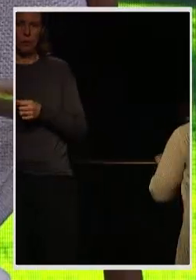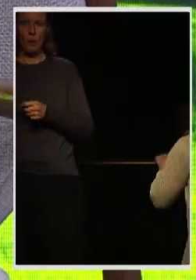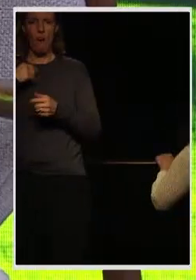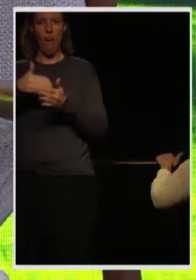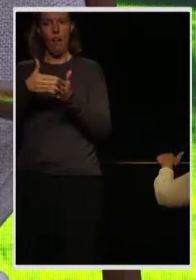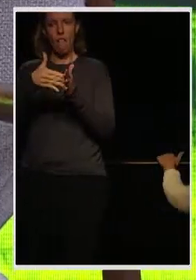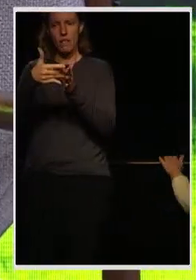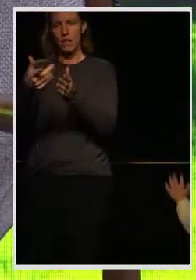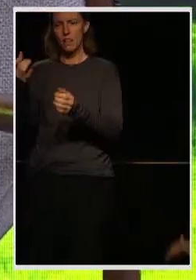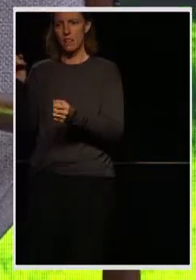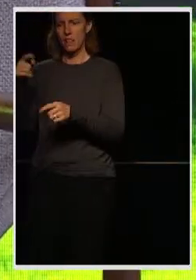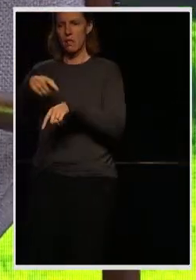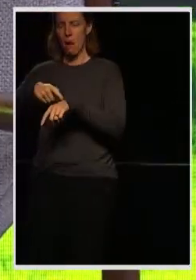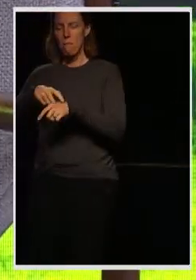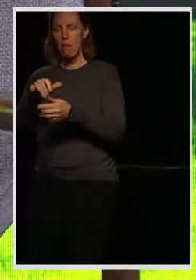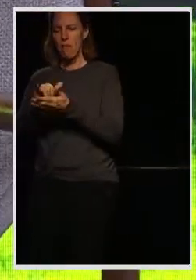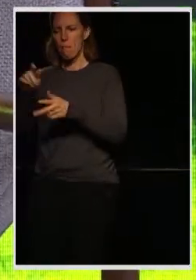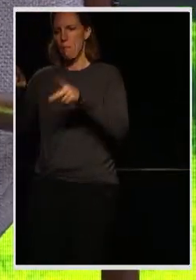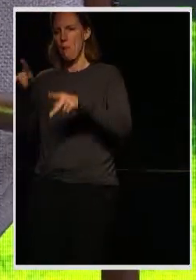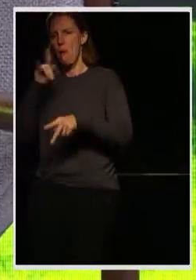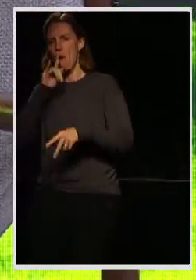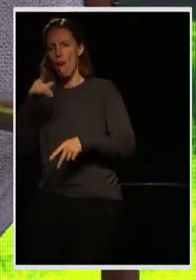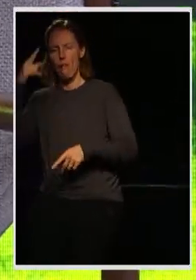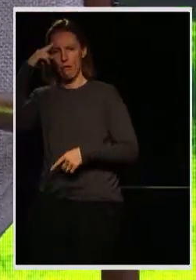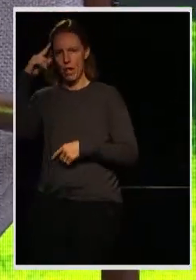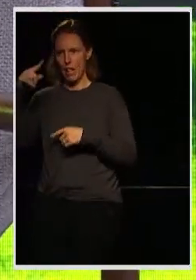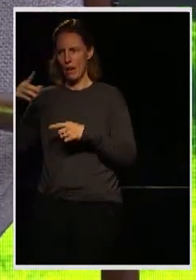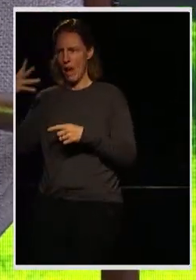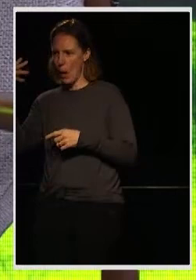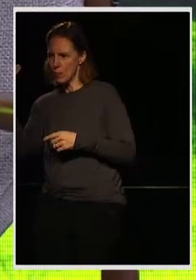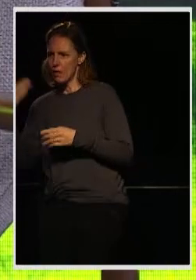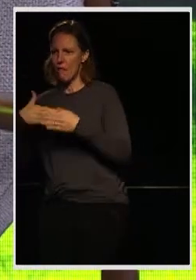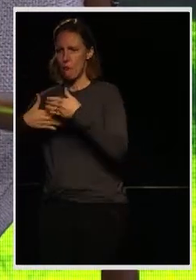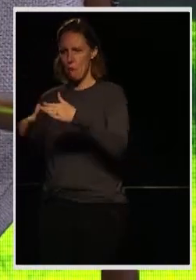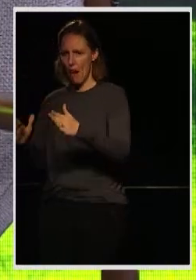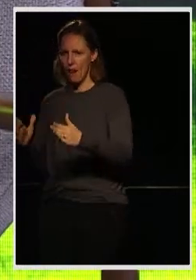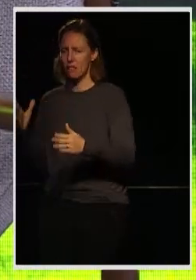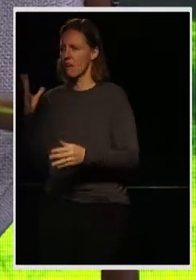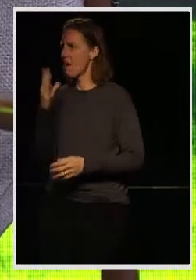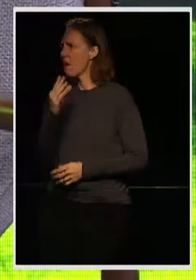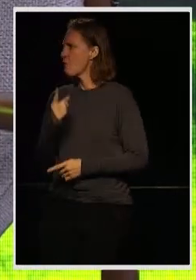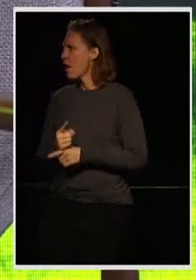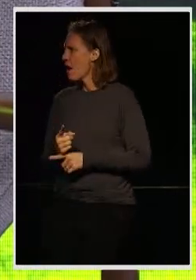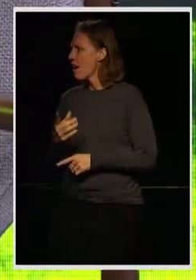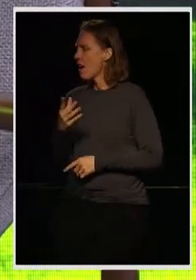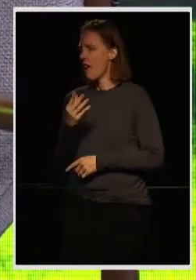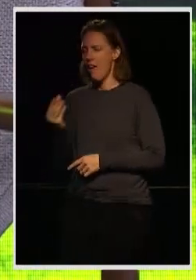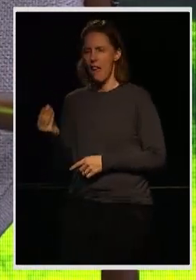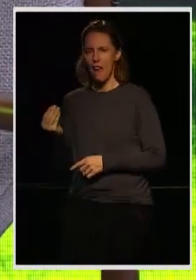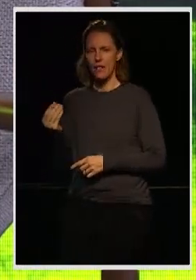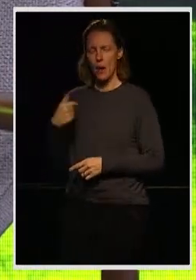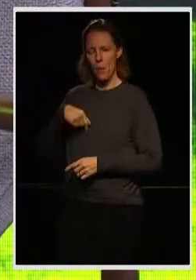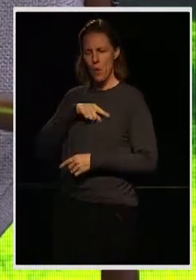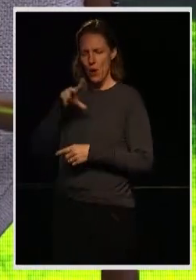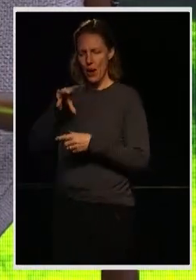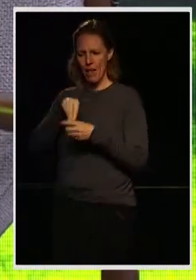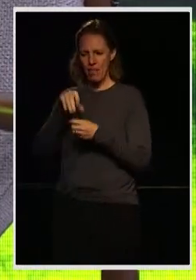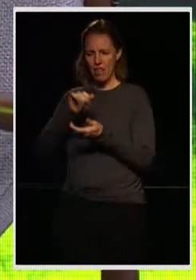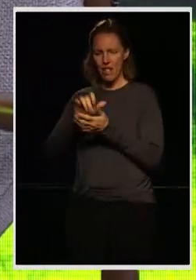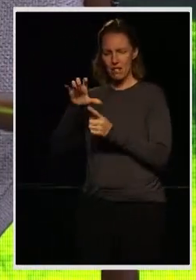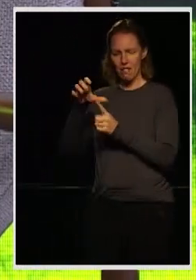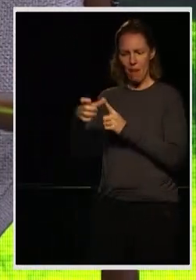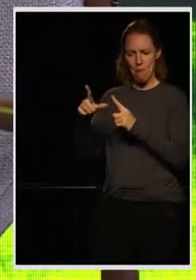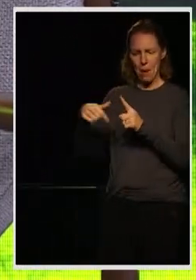now people are thinking outside of the box, right? And we're in this climate